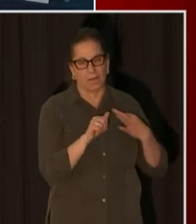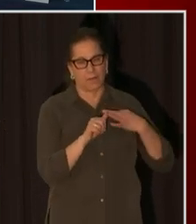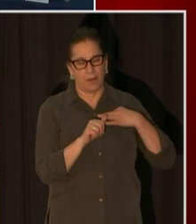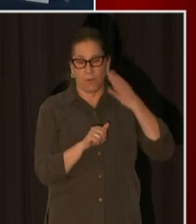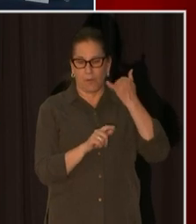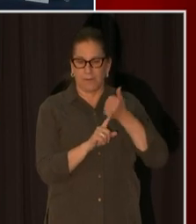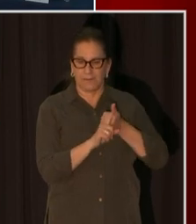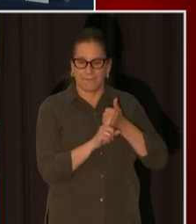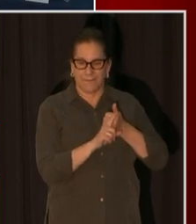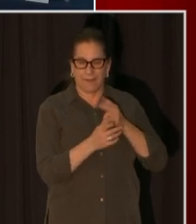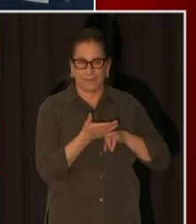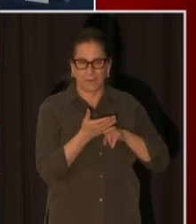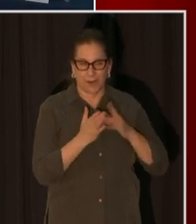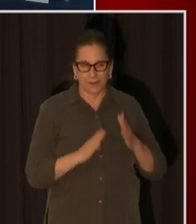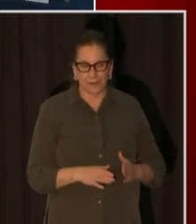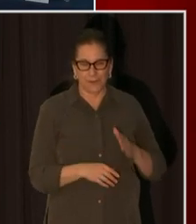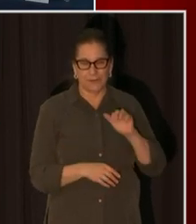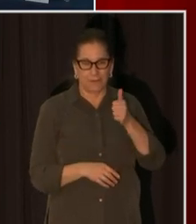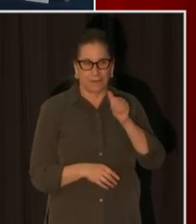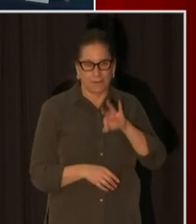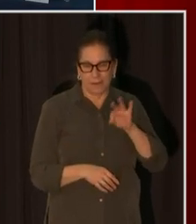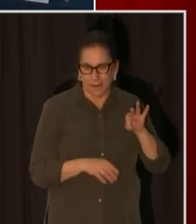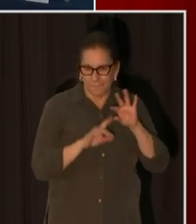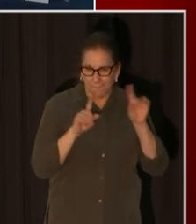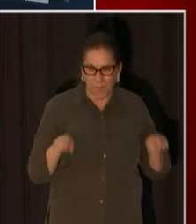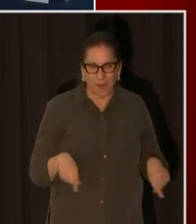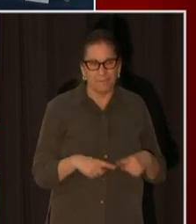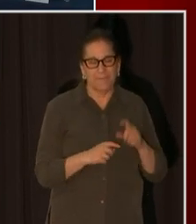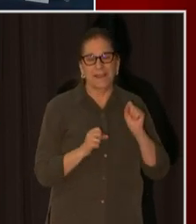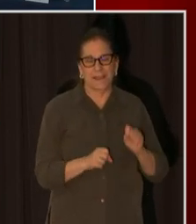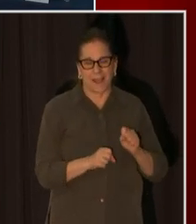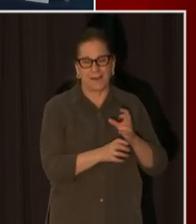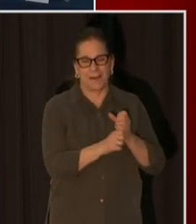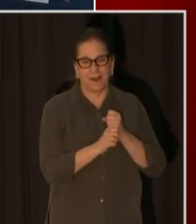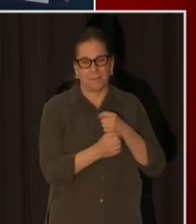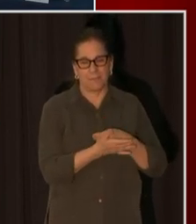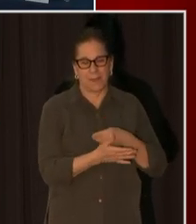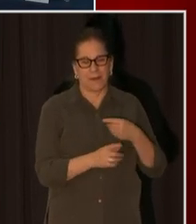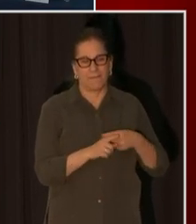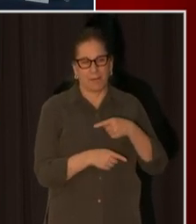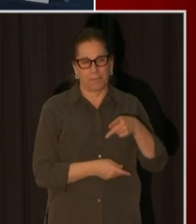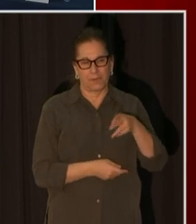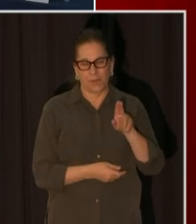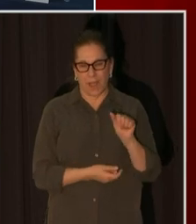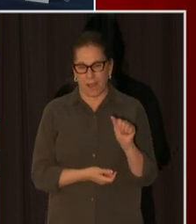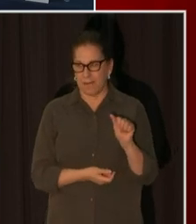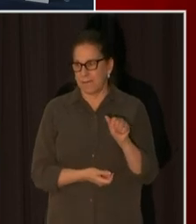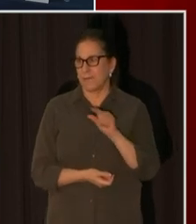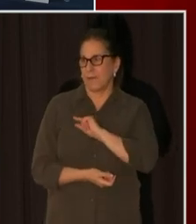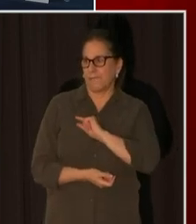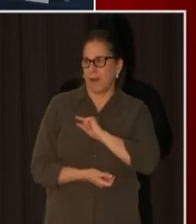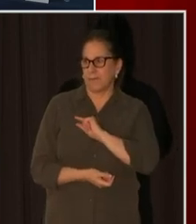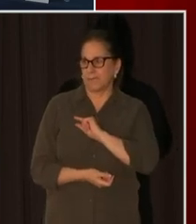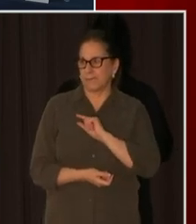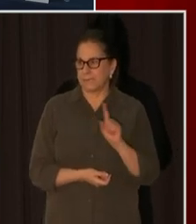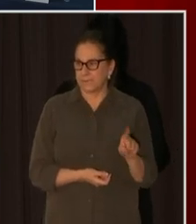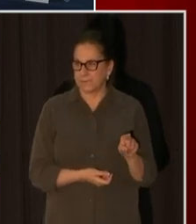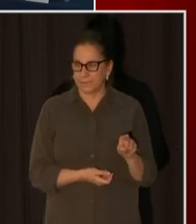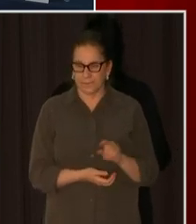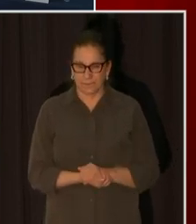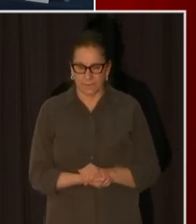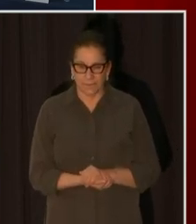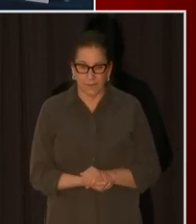Sure. Okay, awesome. So what I'd like to do, because I think you called last week and we were